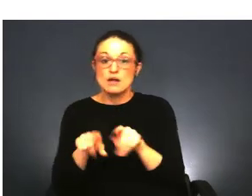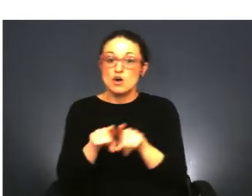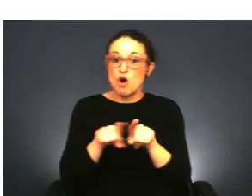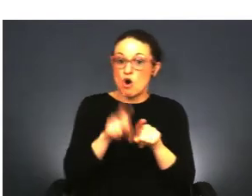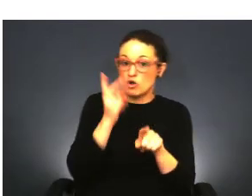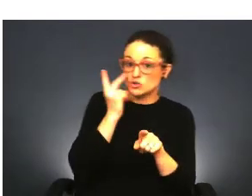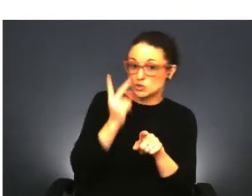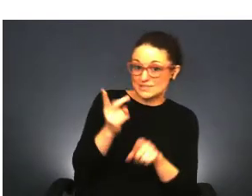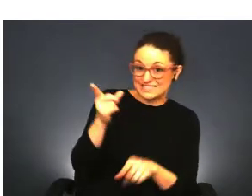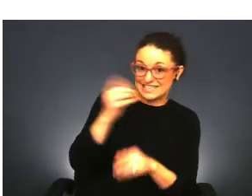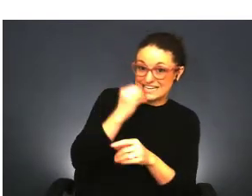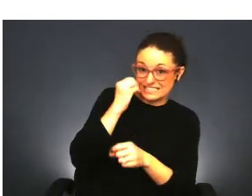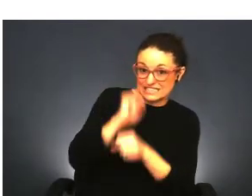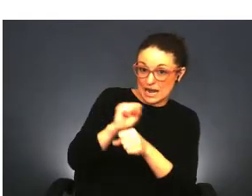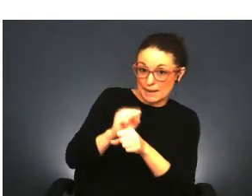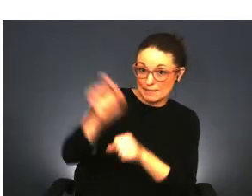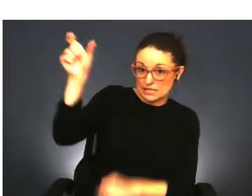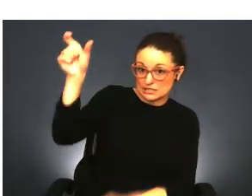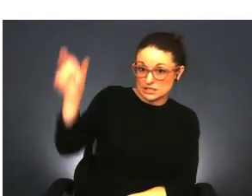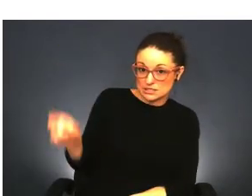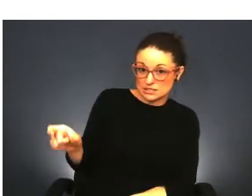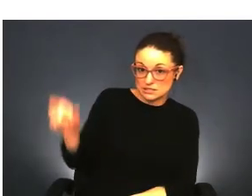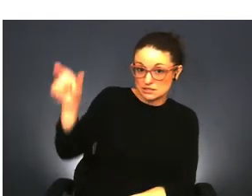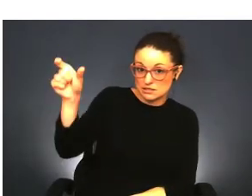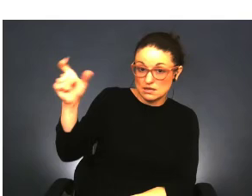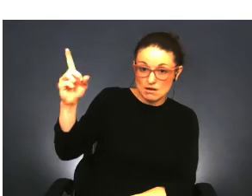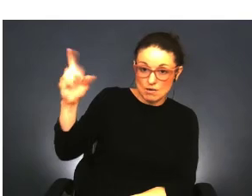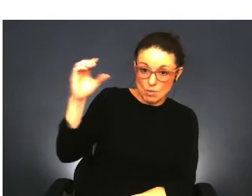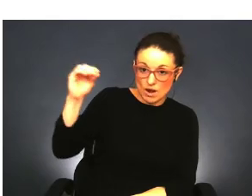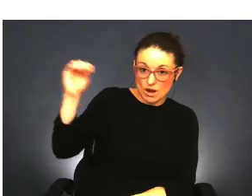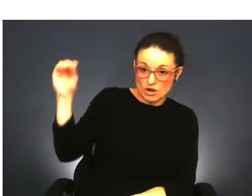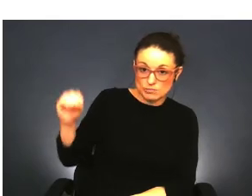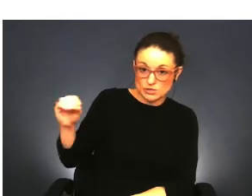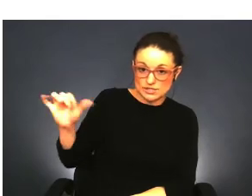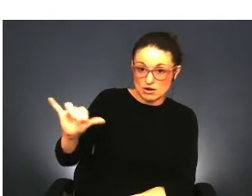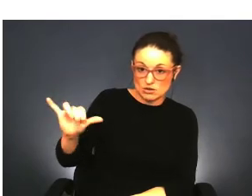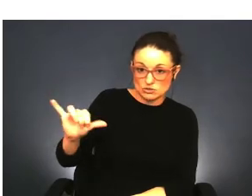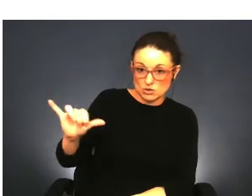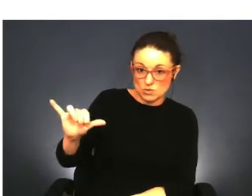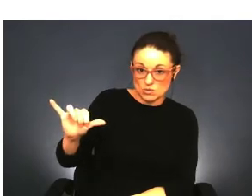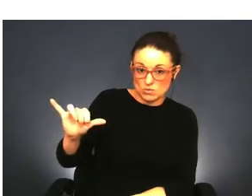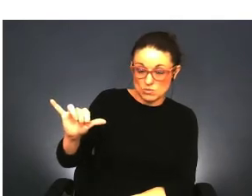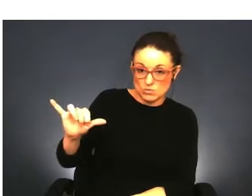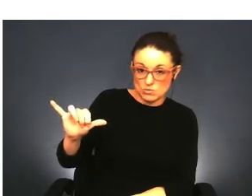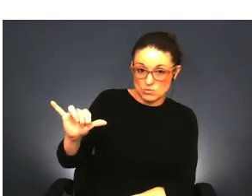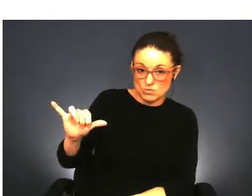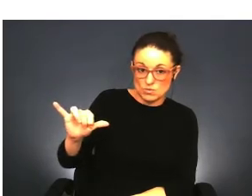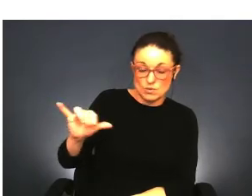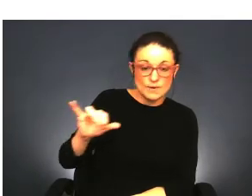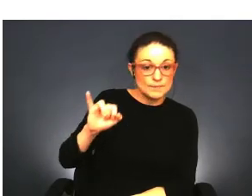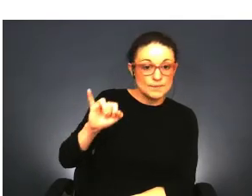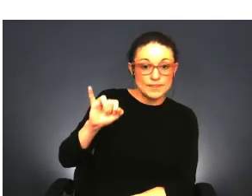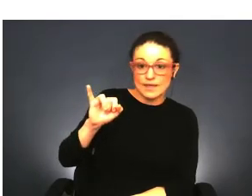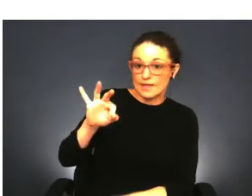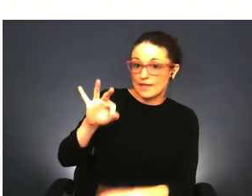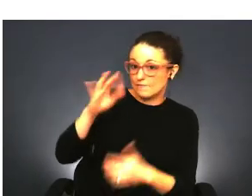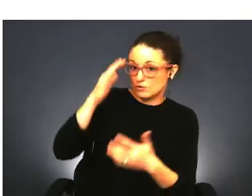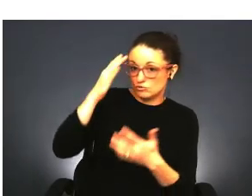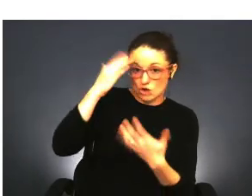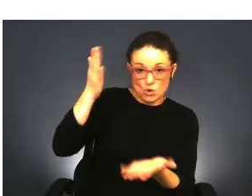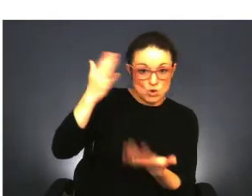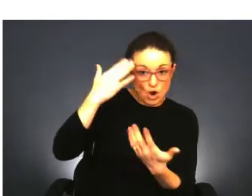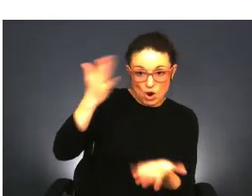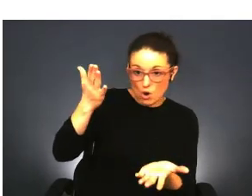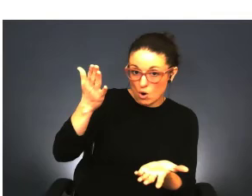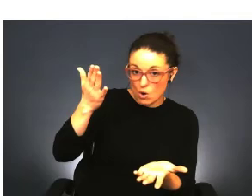there's this assignments column and it's 100% also. And if you don't really know what this is,